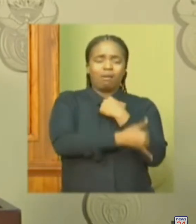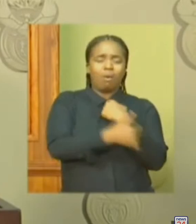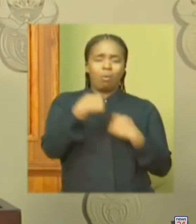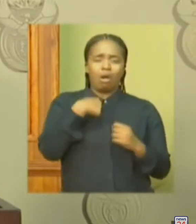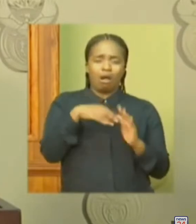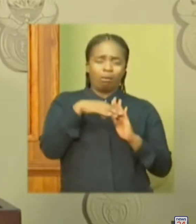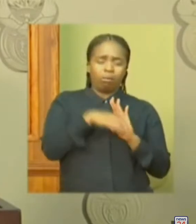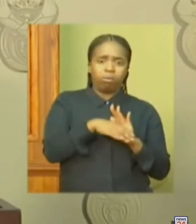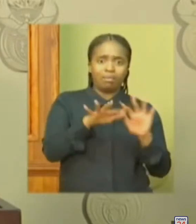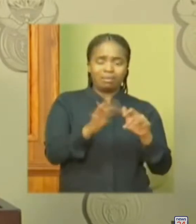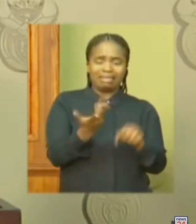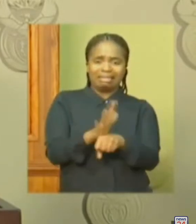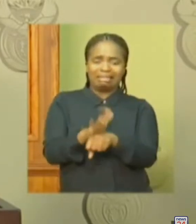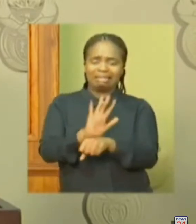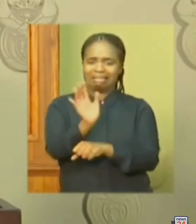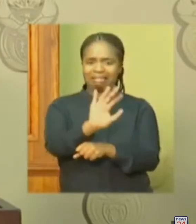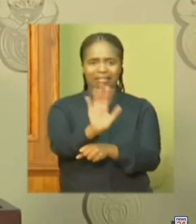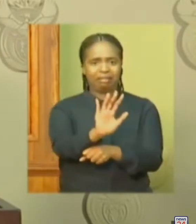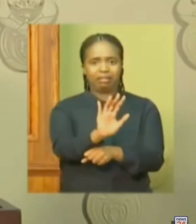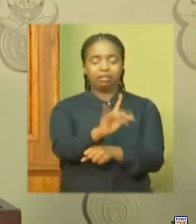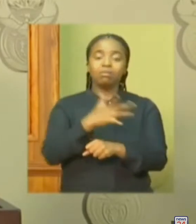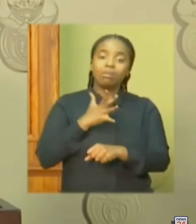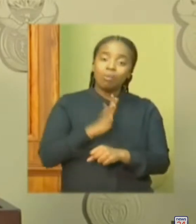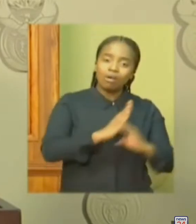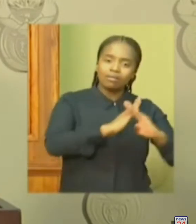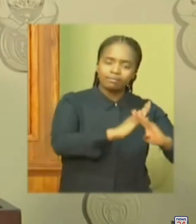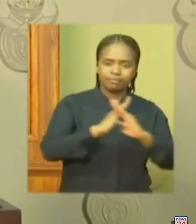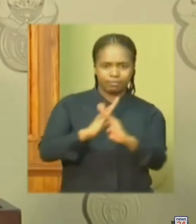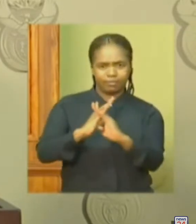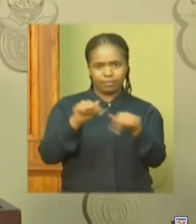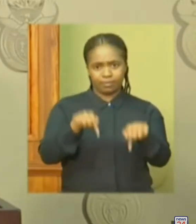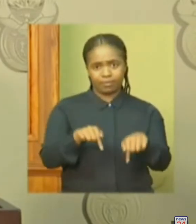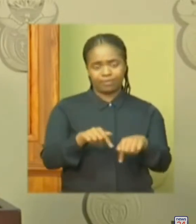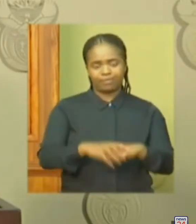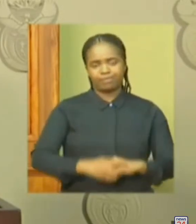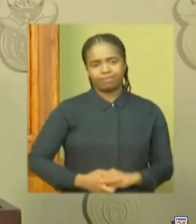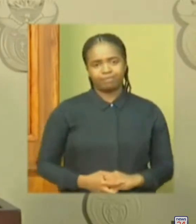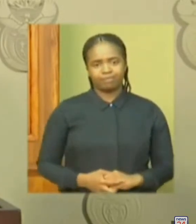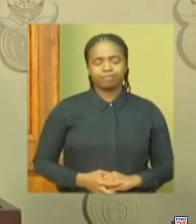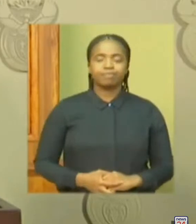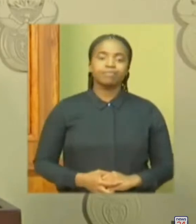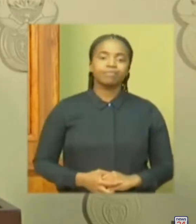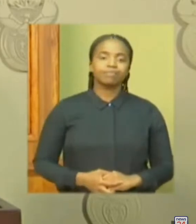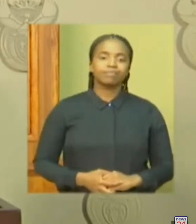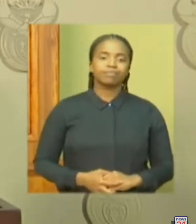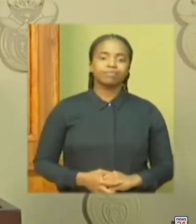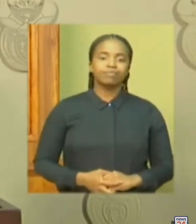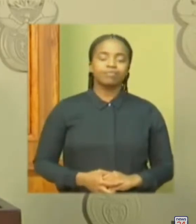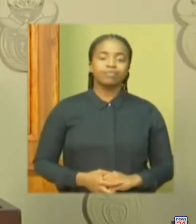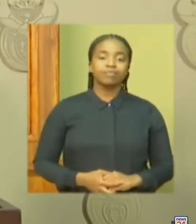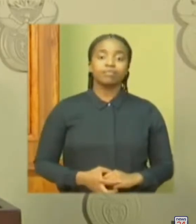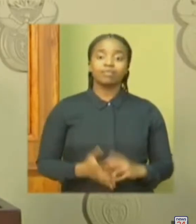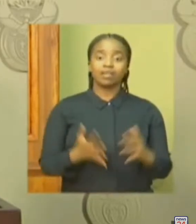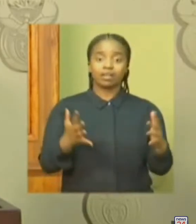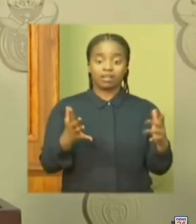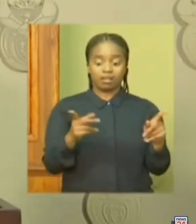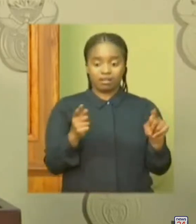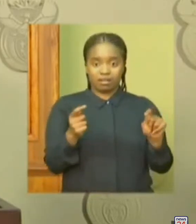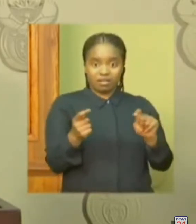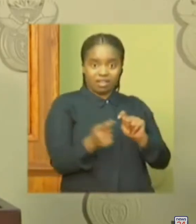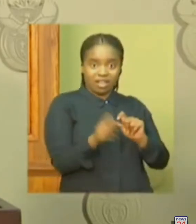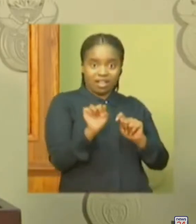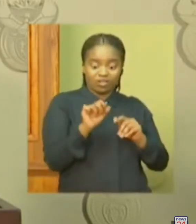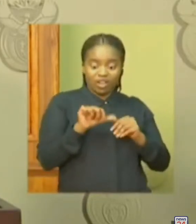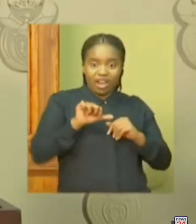huge devastation that this pandemic can cause. The transition to the